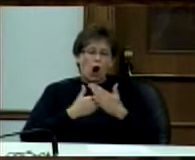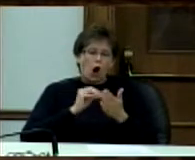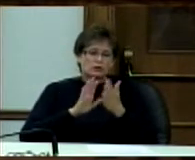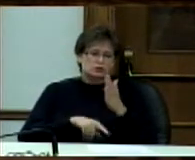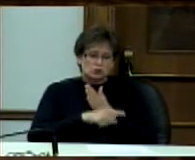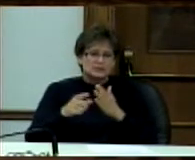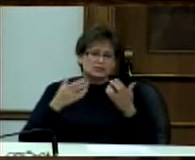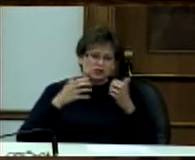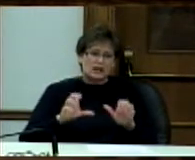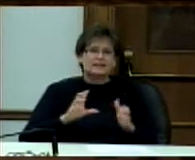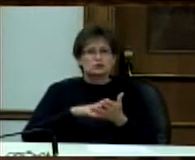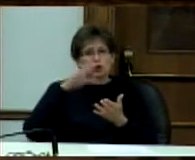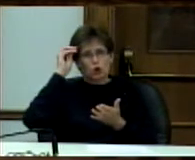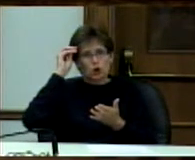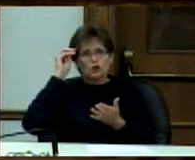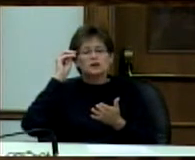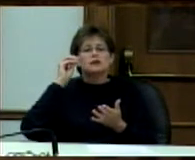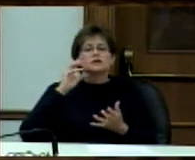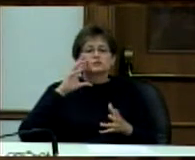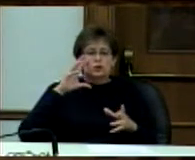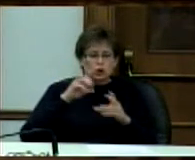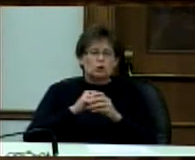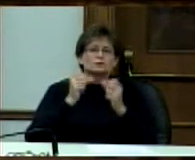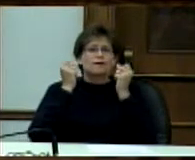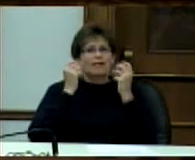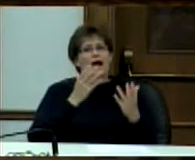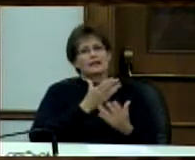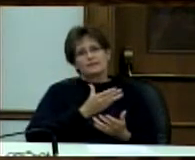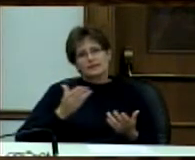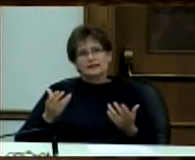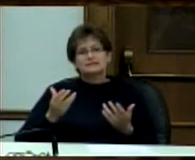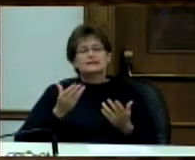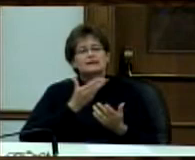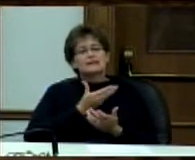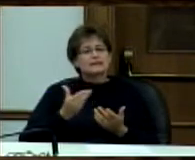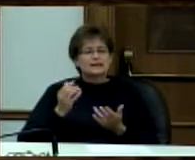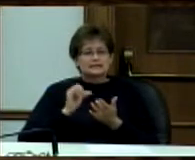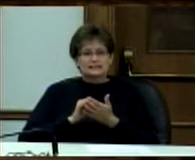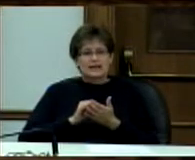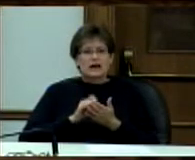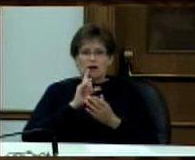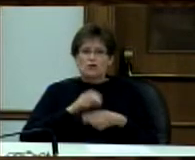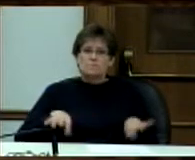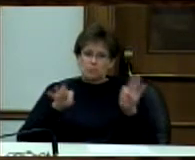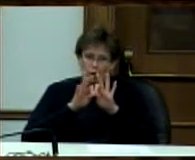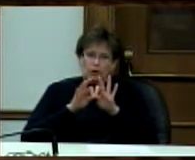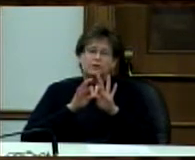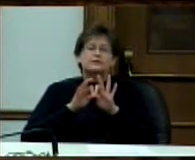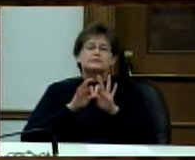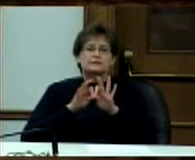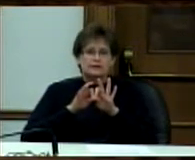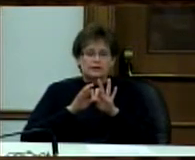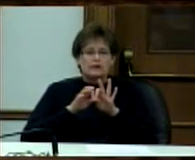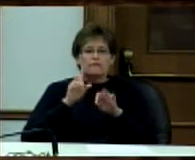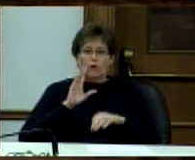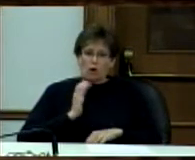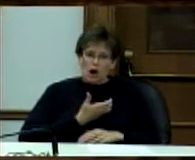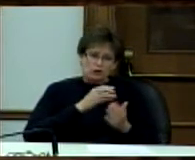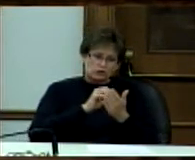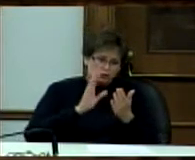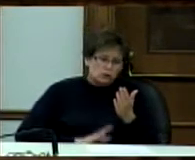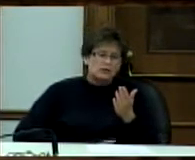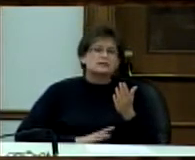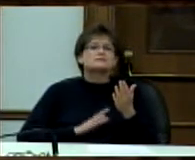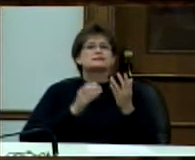all students a chance to learn. So this encompasses quite a few things, all of which are things that are important for